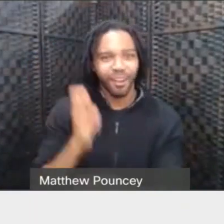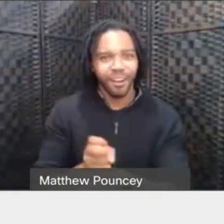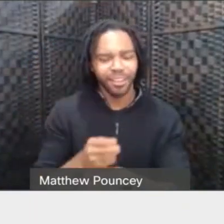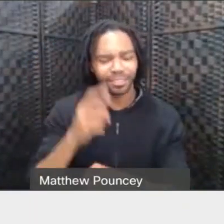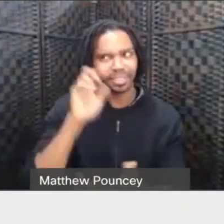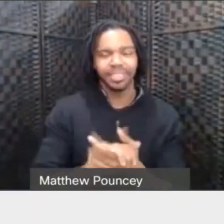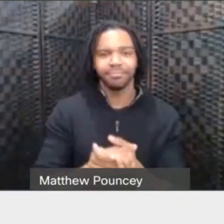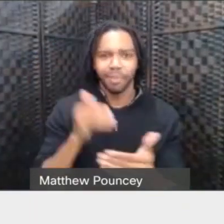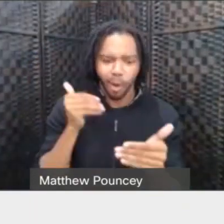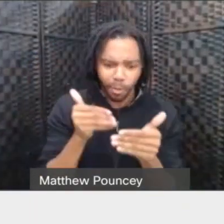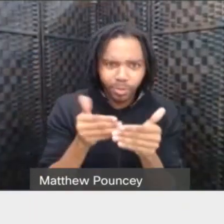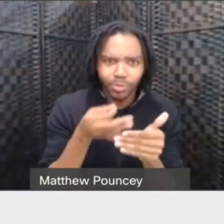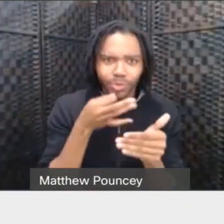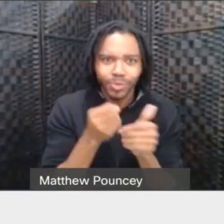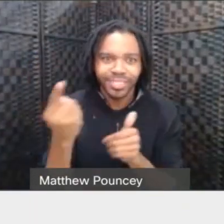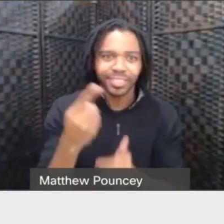there.